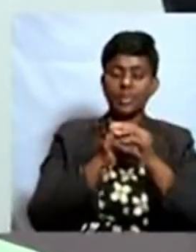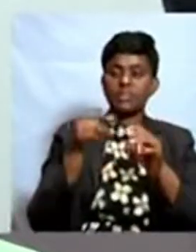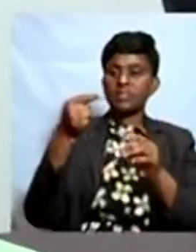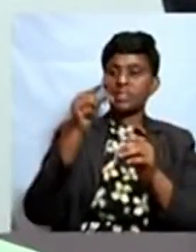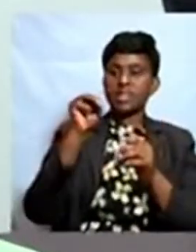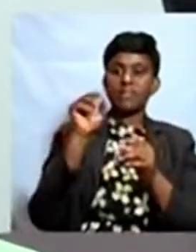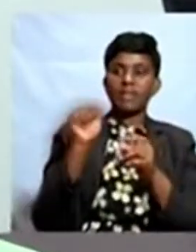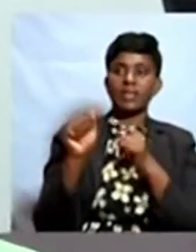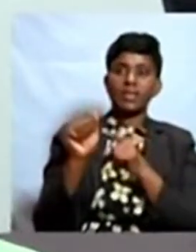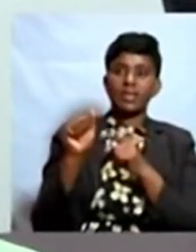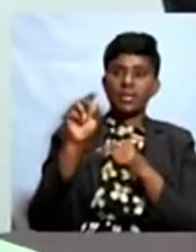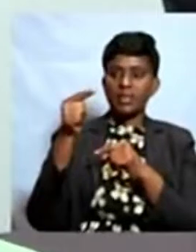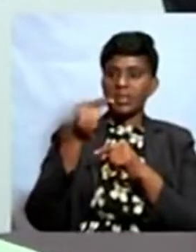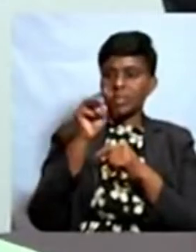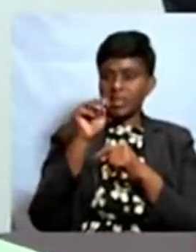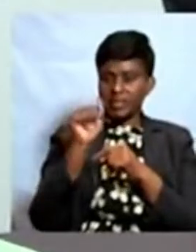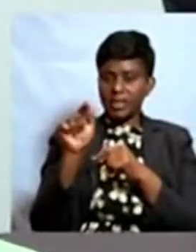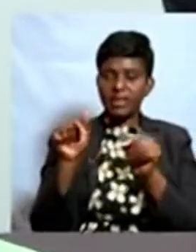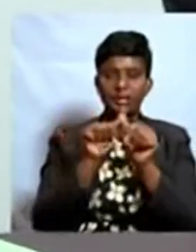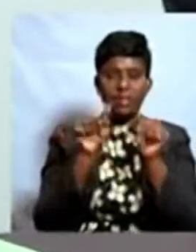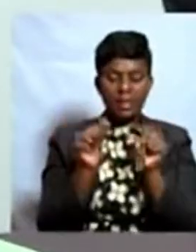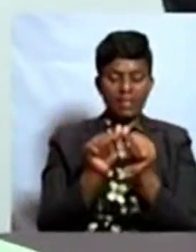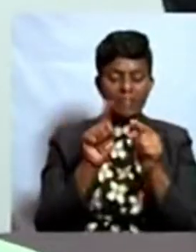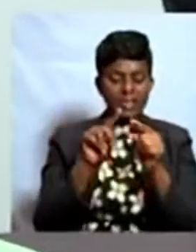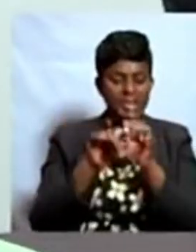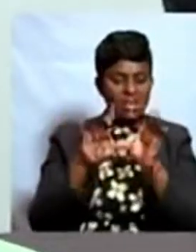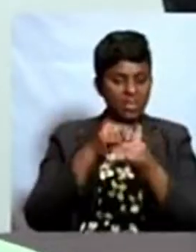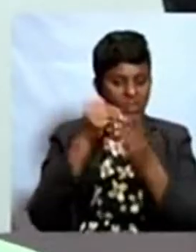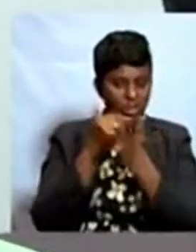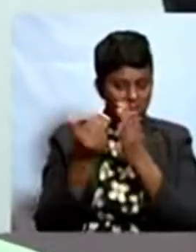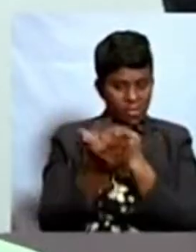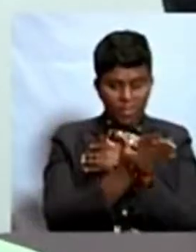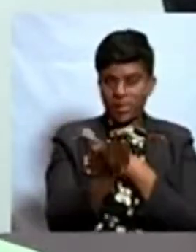management areas. But in all these